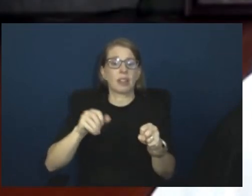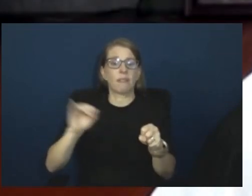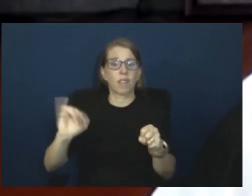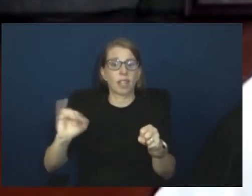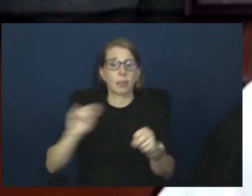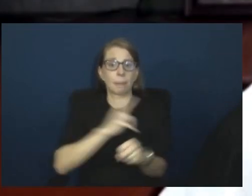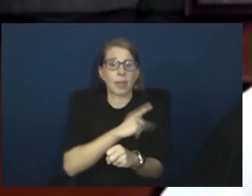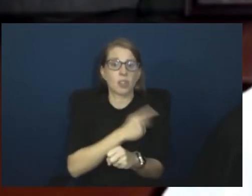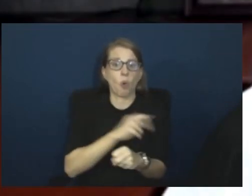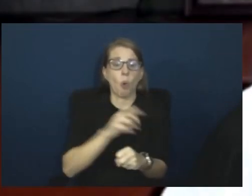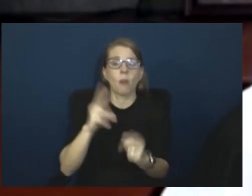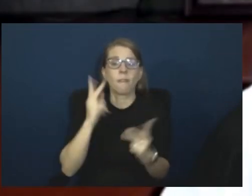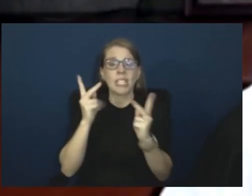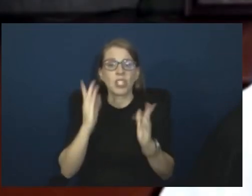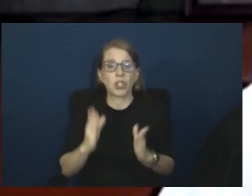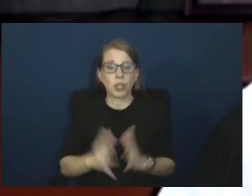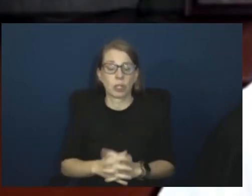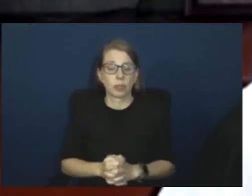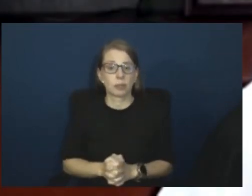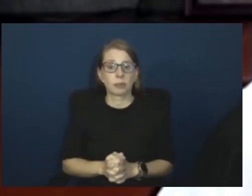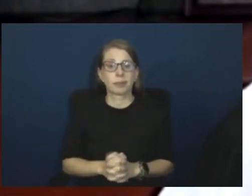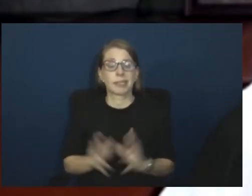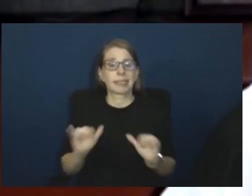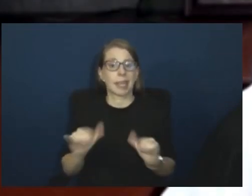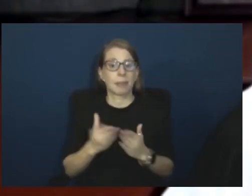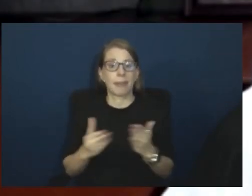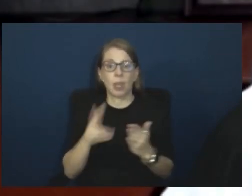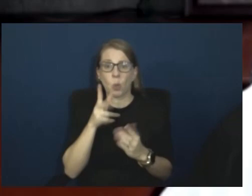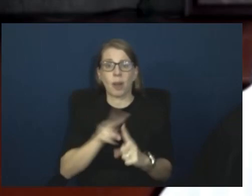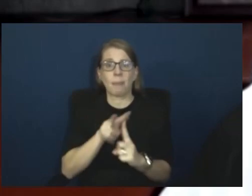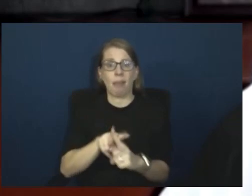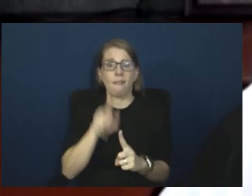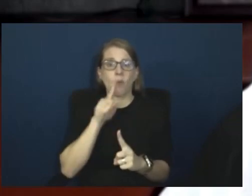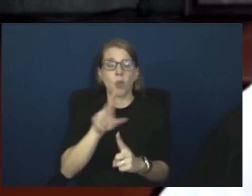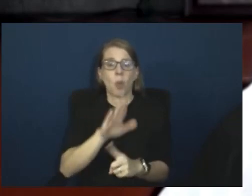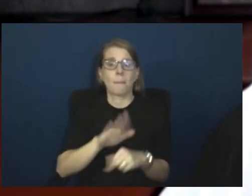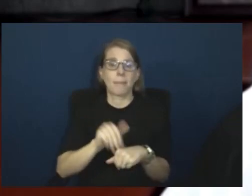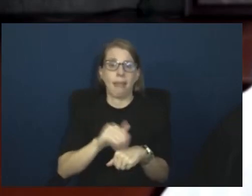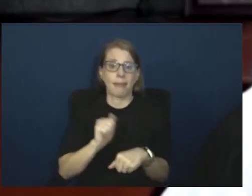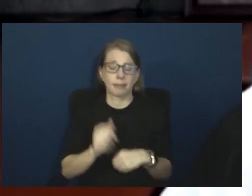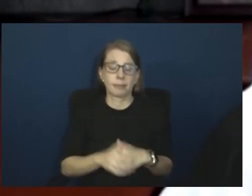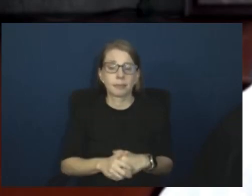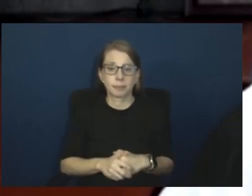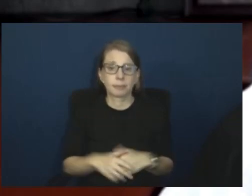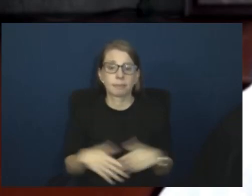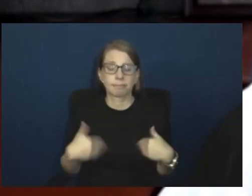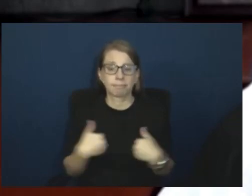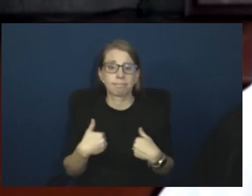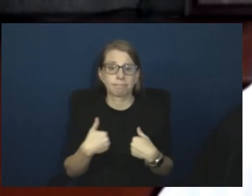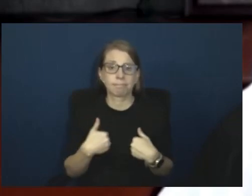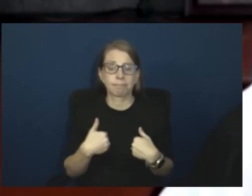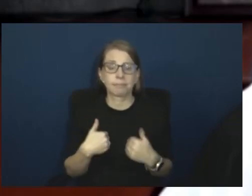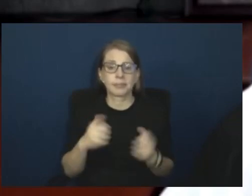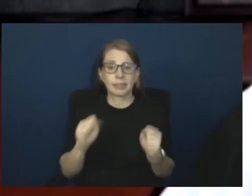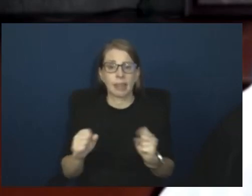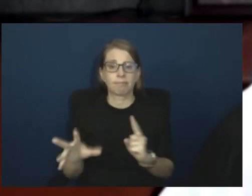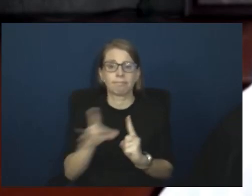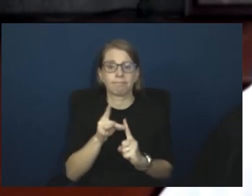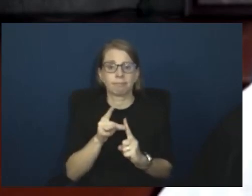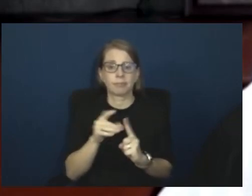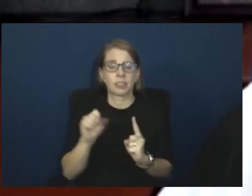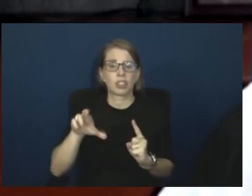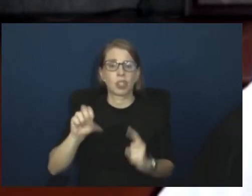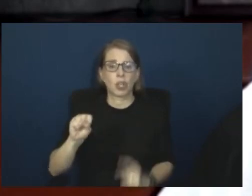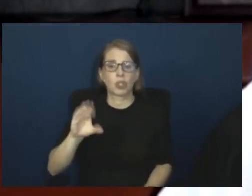infected visitor. So the same thing would apply for your pet animals, which are susceptible to SARS-CoV-2 you bring